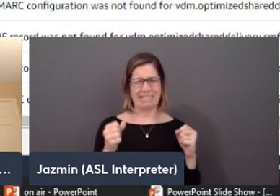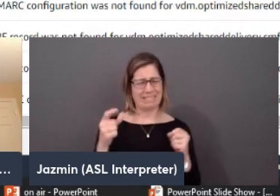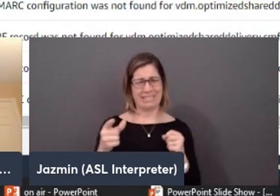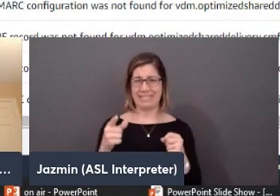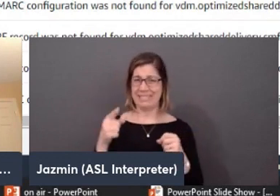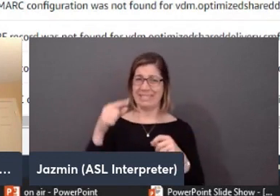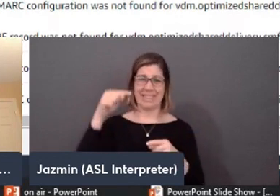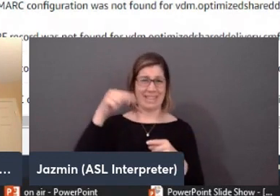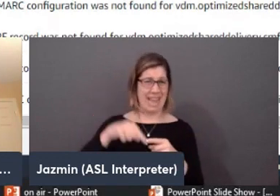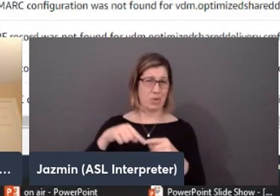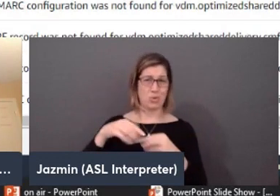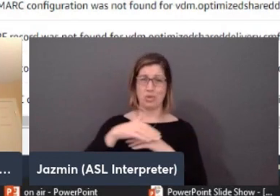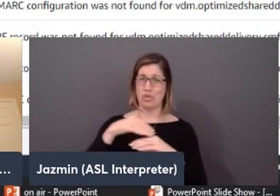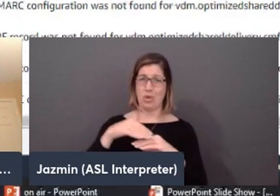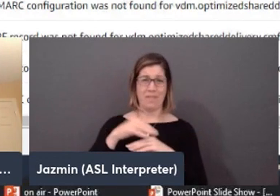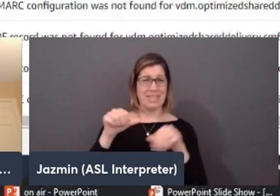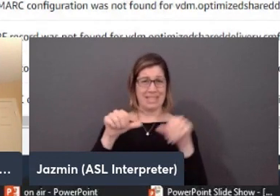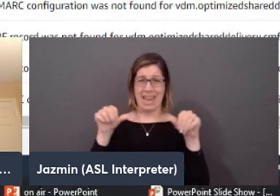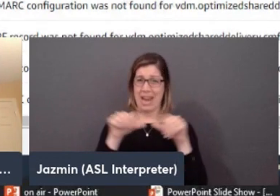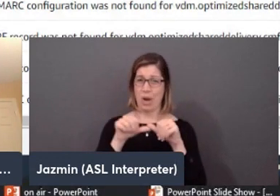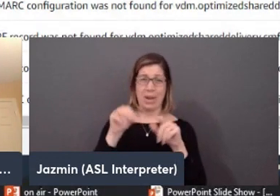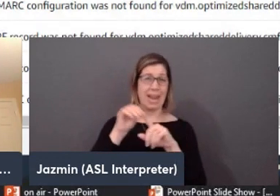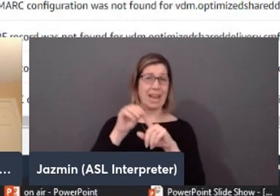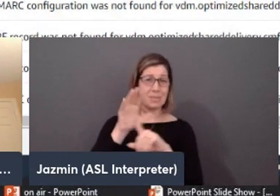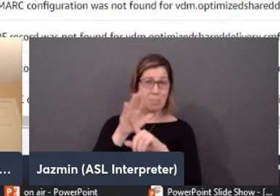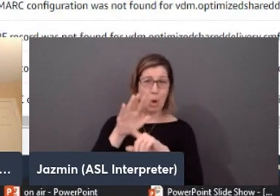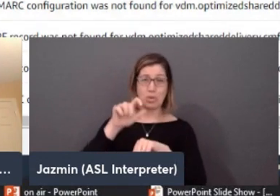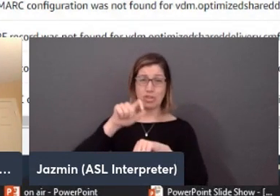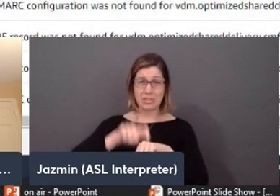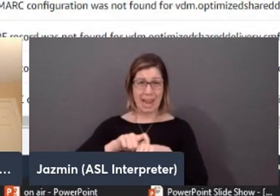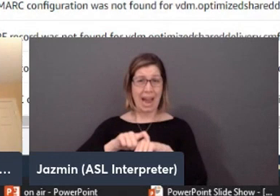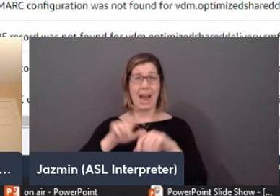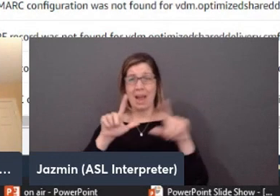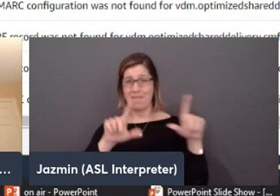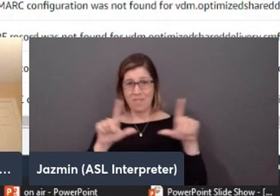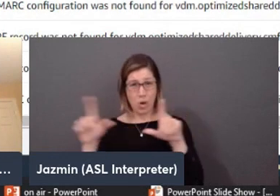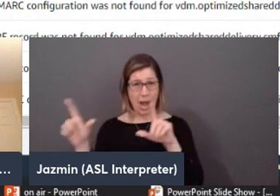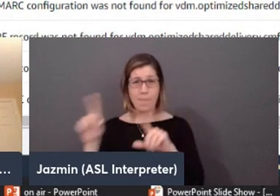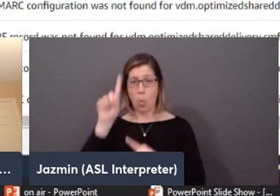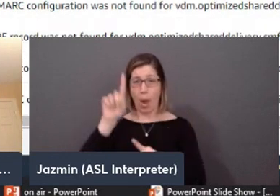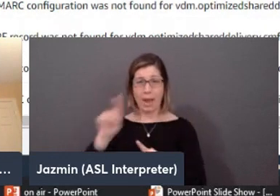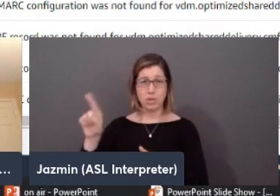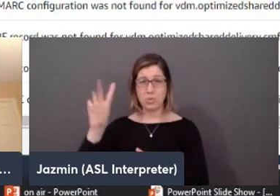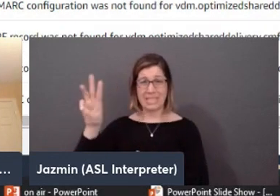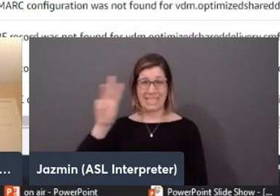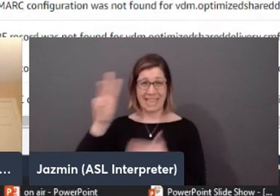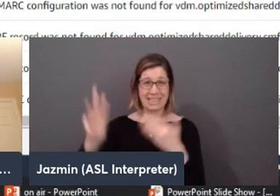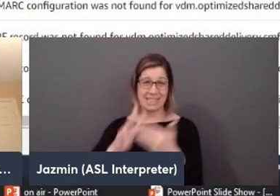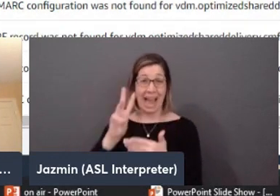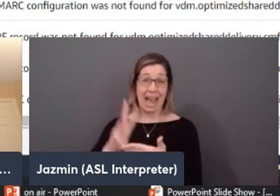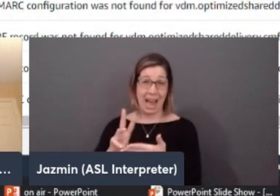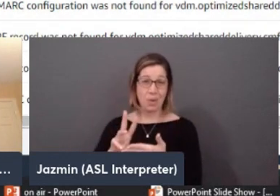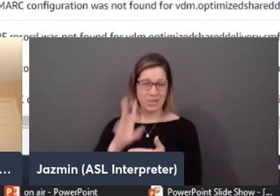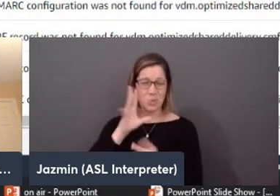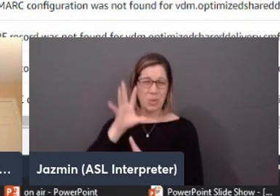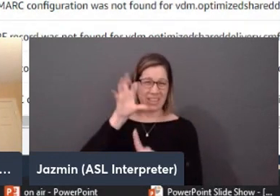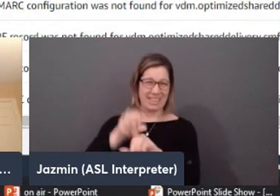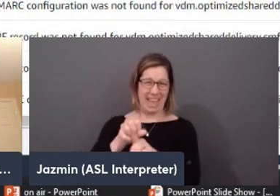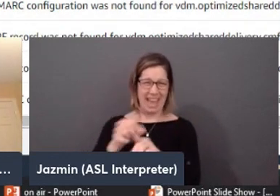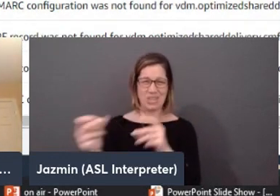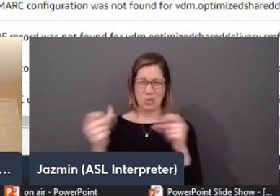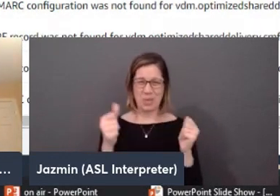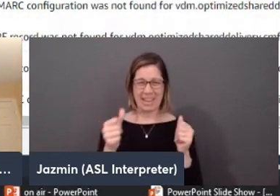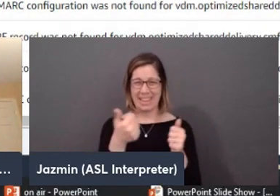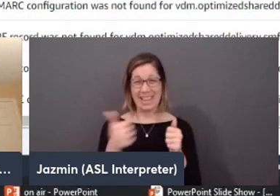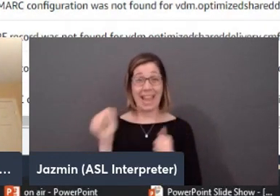areas or exposure timeframe surface areas on the order of 1 to 6 hours. So we'll catch very quickly changes there. And if you